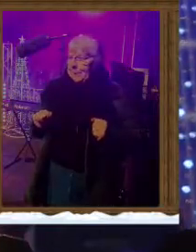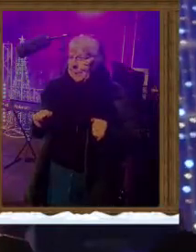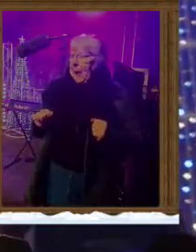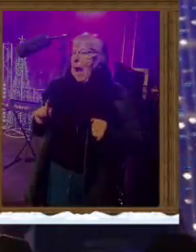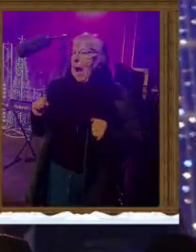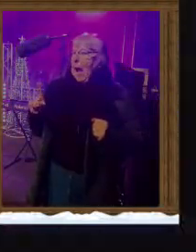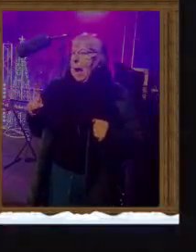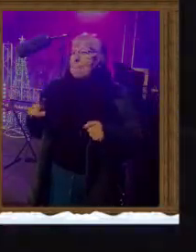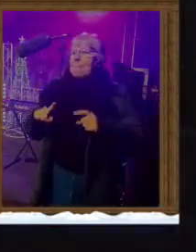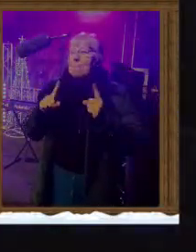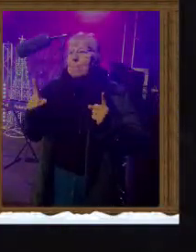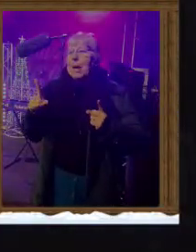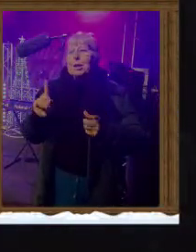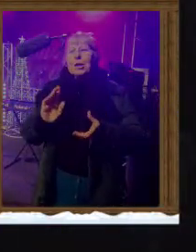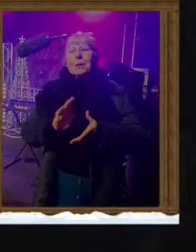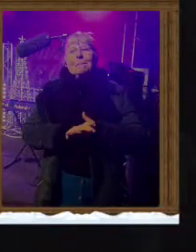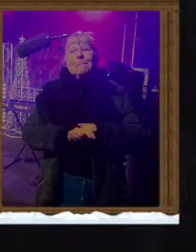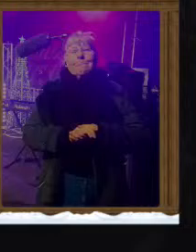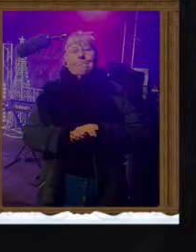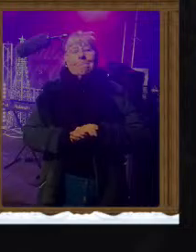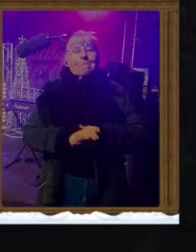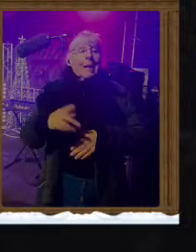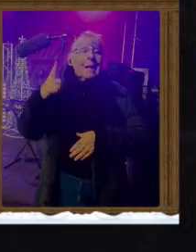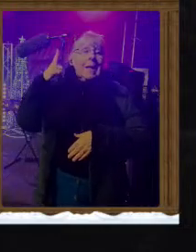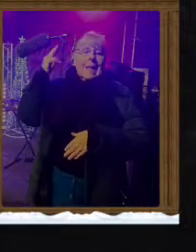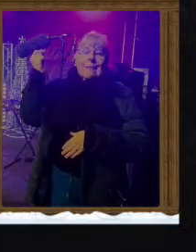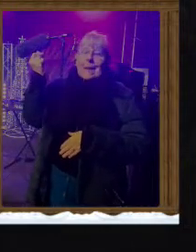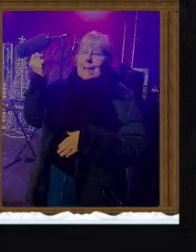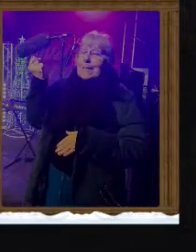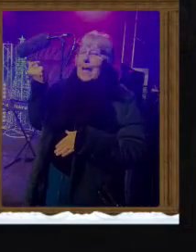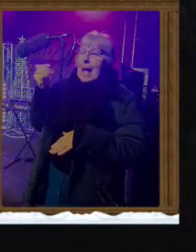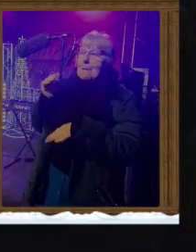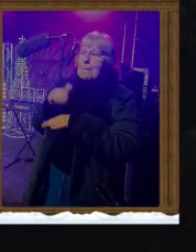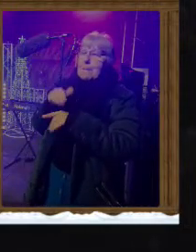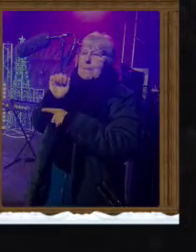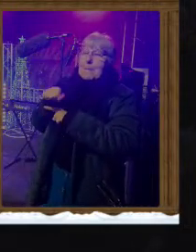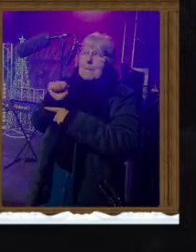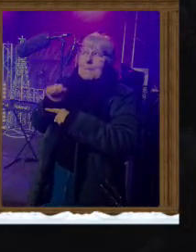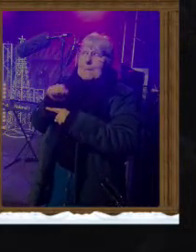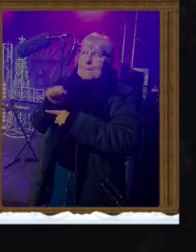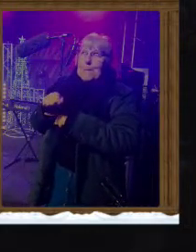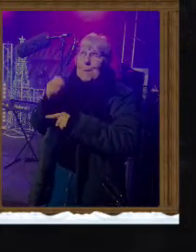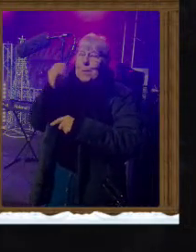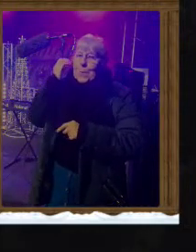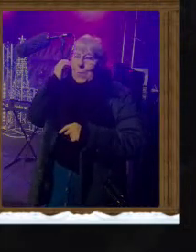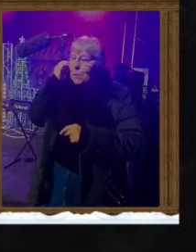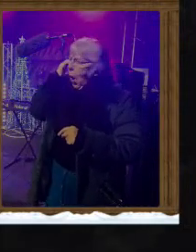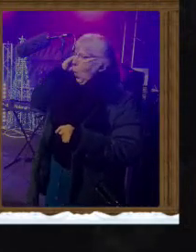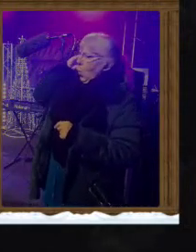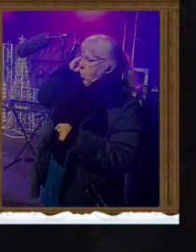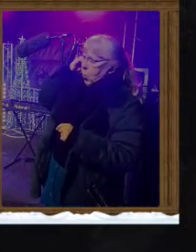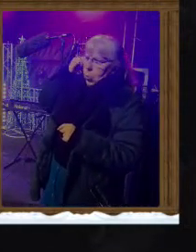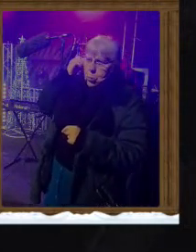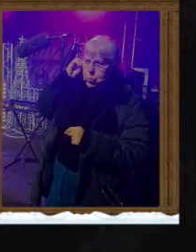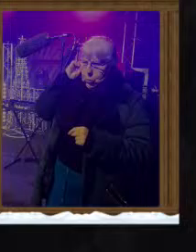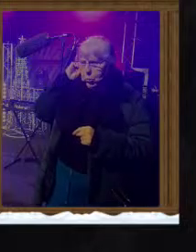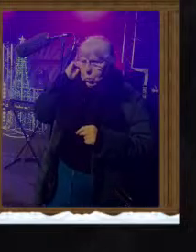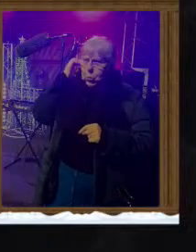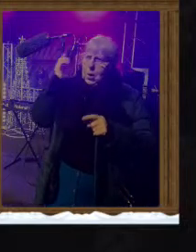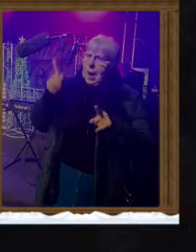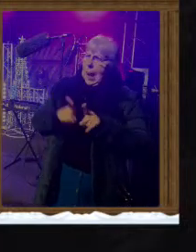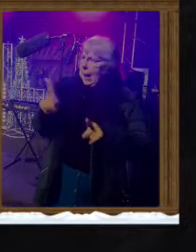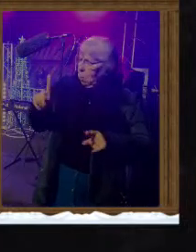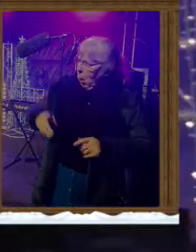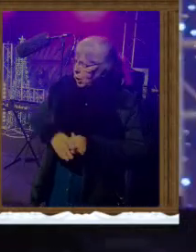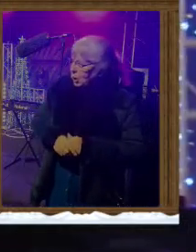But there's a catch. These elves play the most mischievous pranks ever. Oh, well, what kind of pranks do they pull on each other,